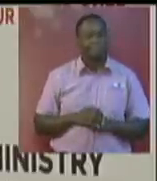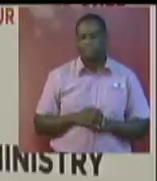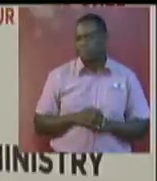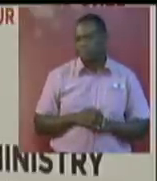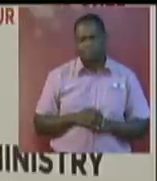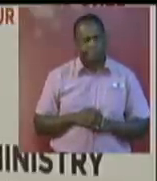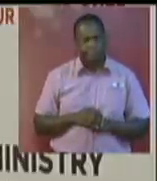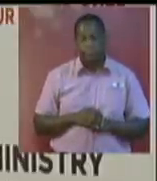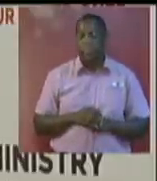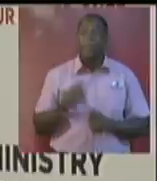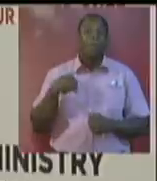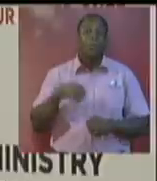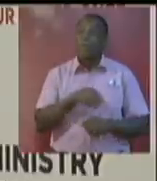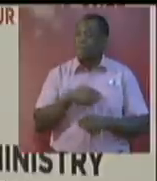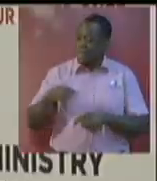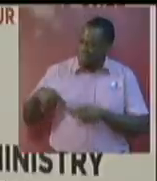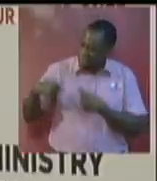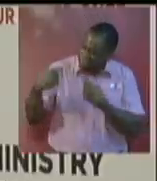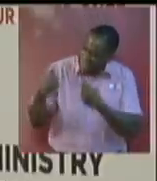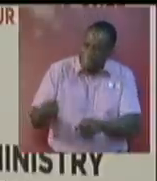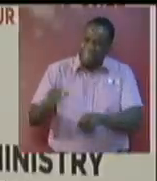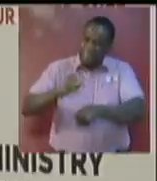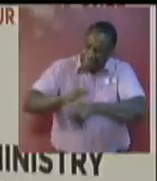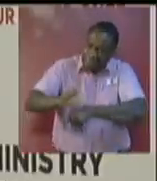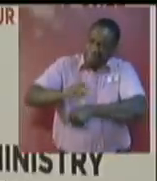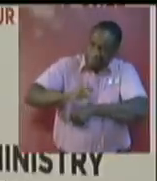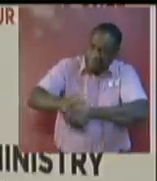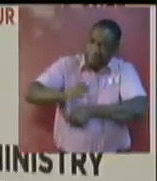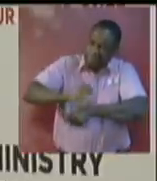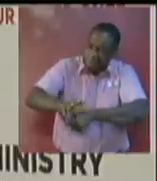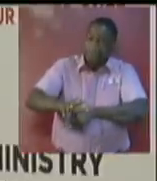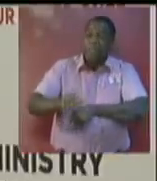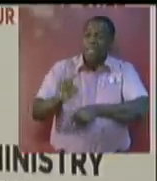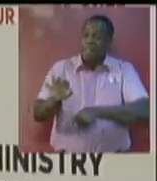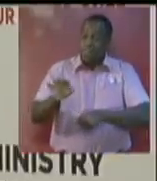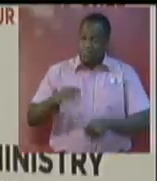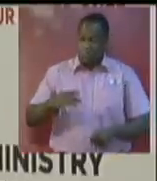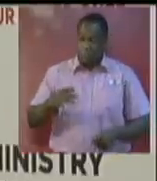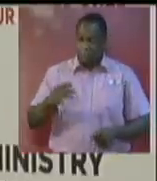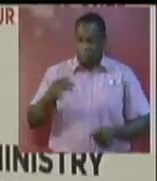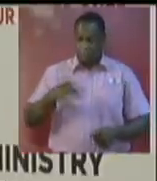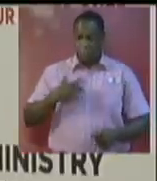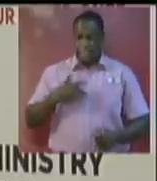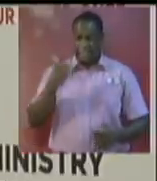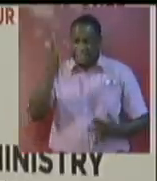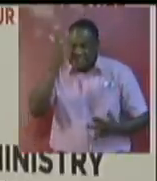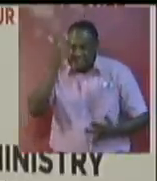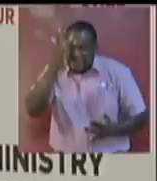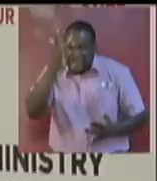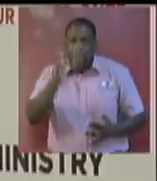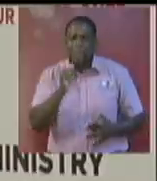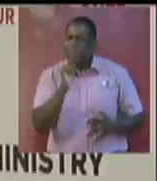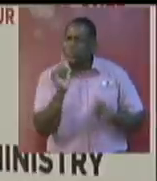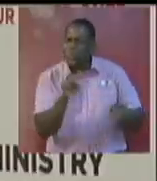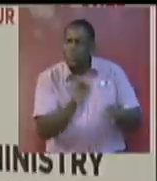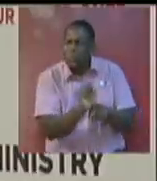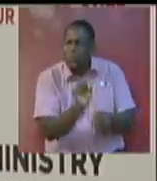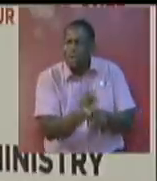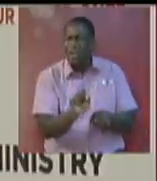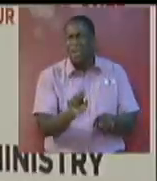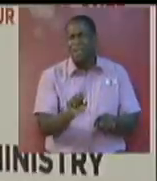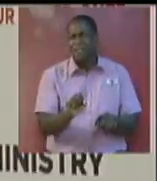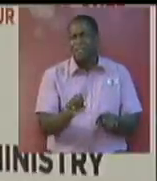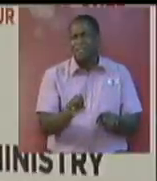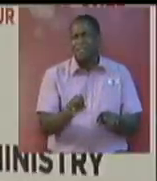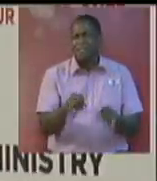do not go out to work. Go and get yourself checked and tested. We have had a number of cases turning up with